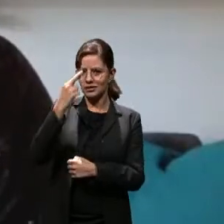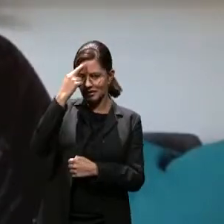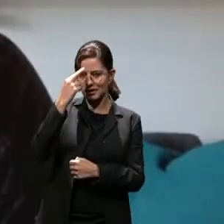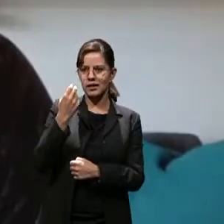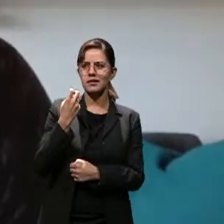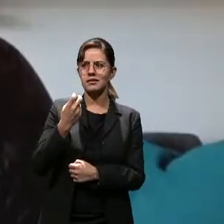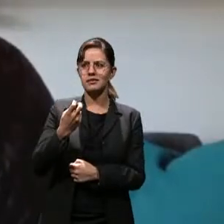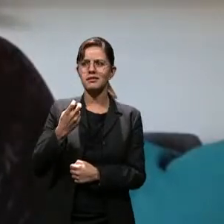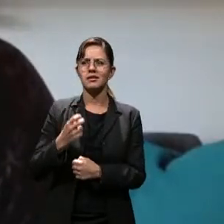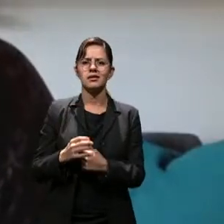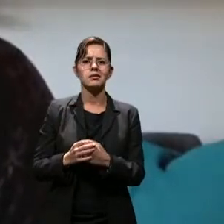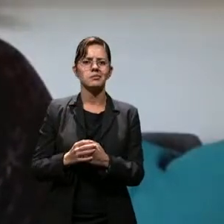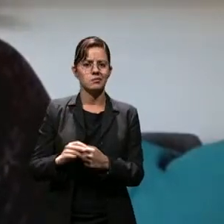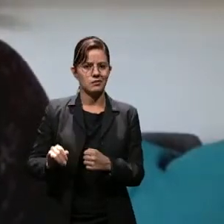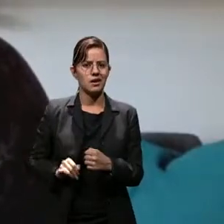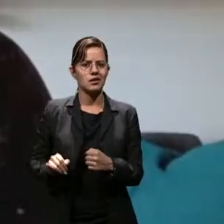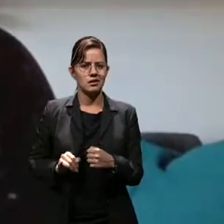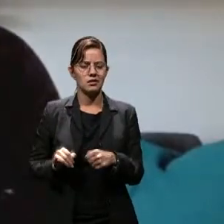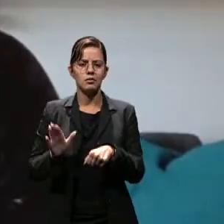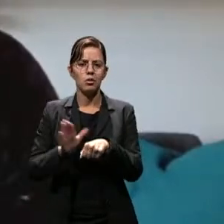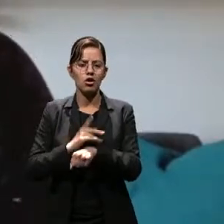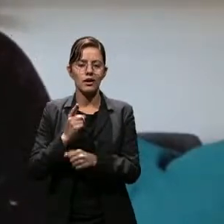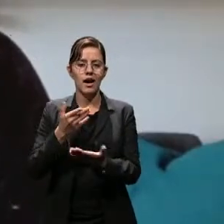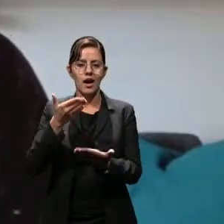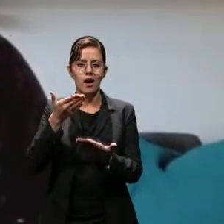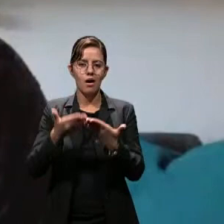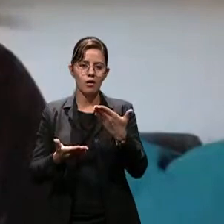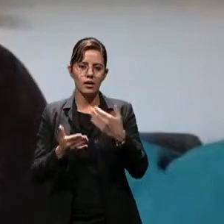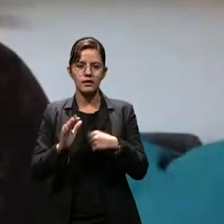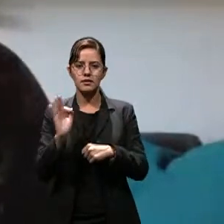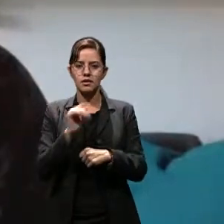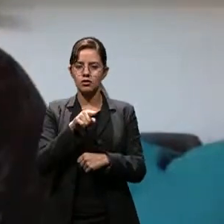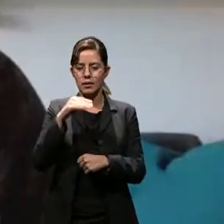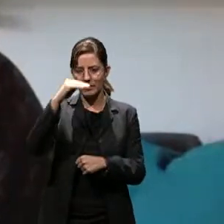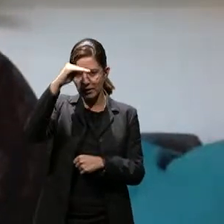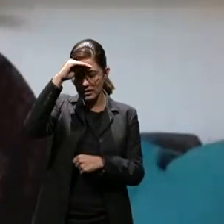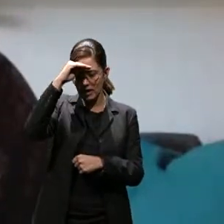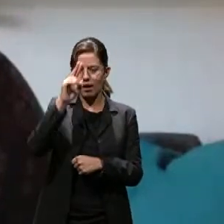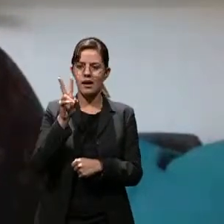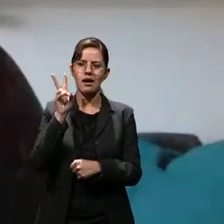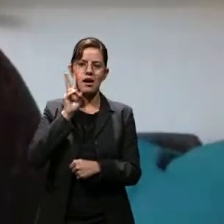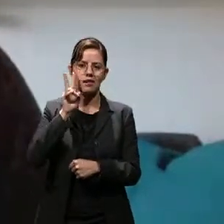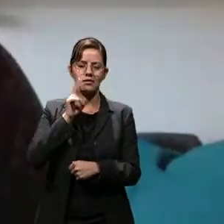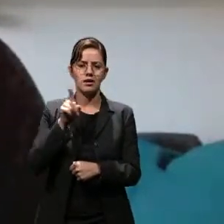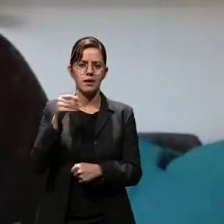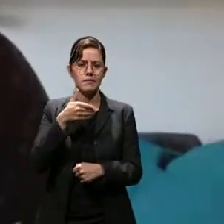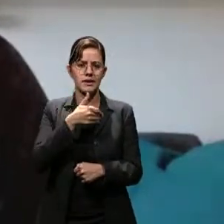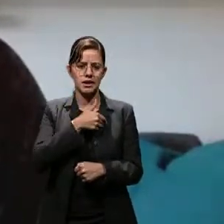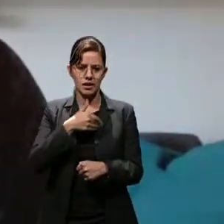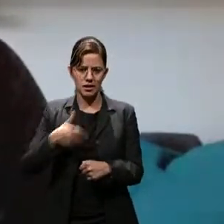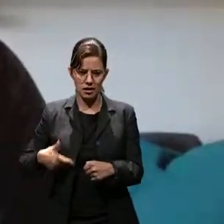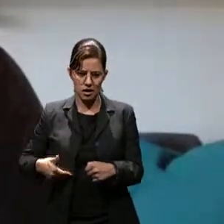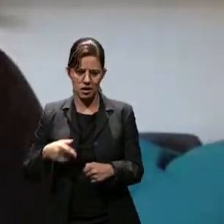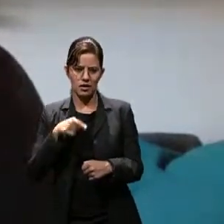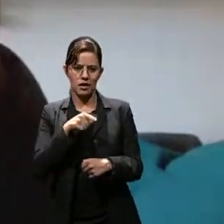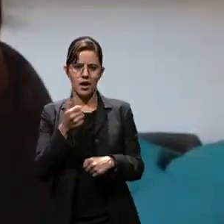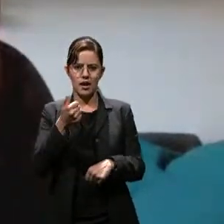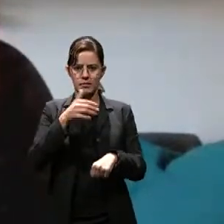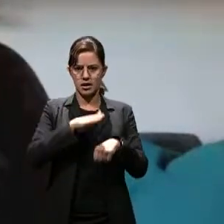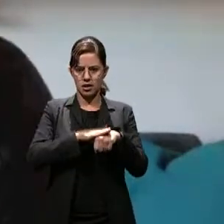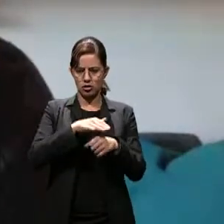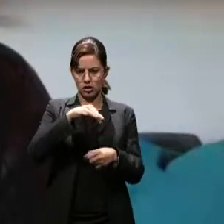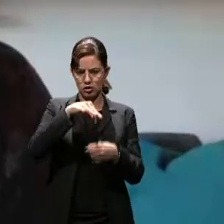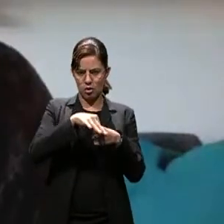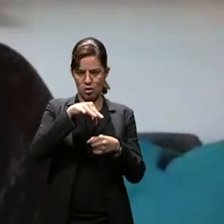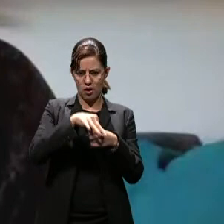make us question the results, not from this mistrust where the relationship between the executive and the